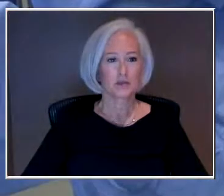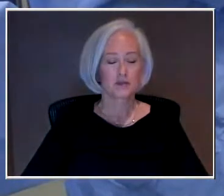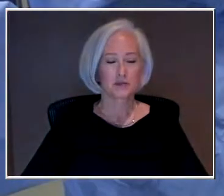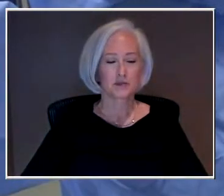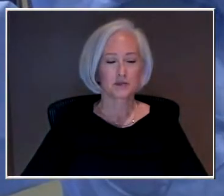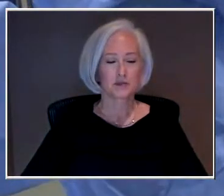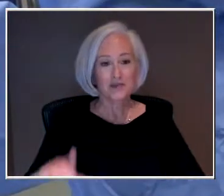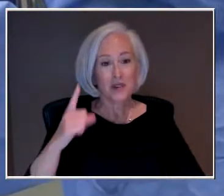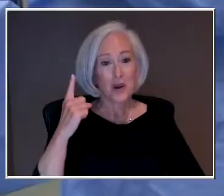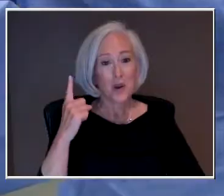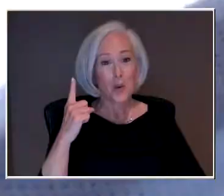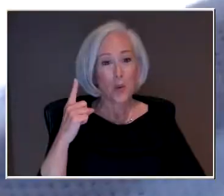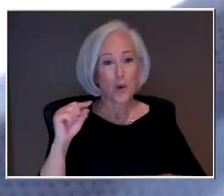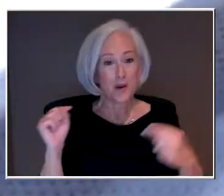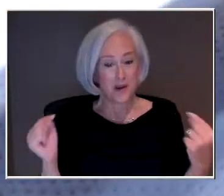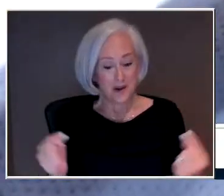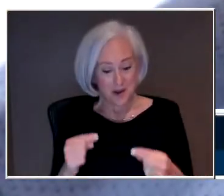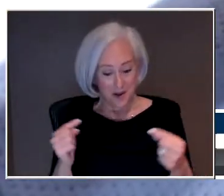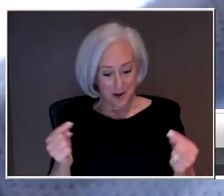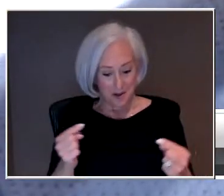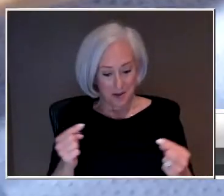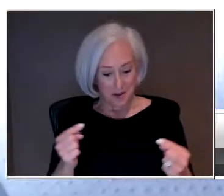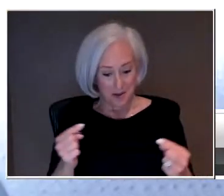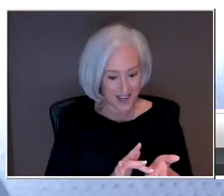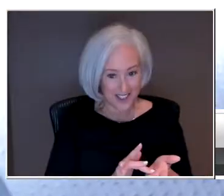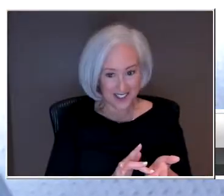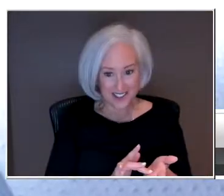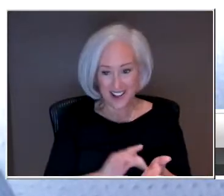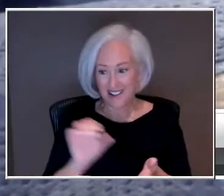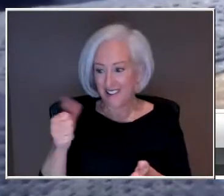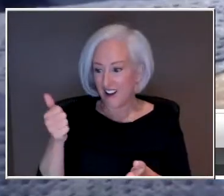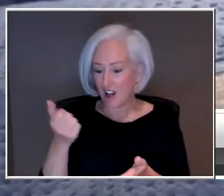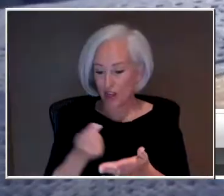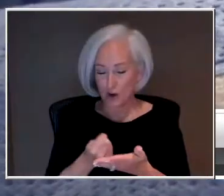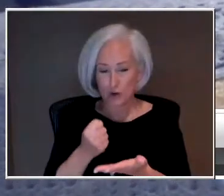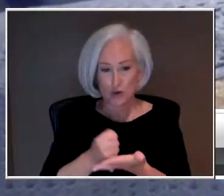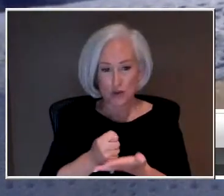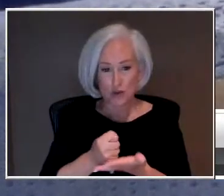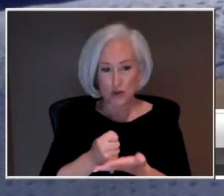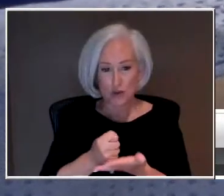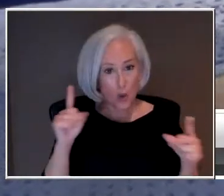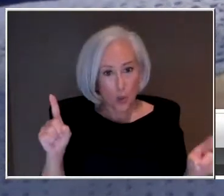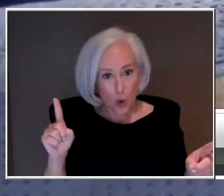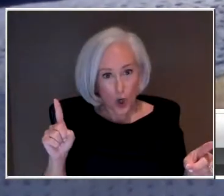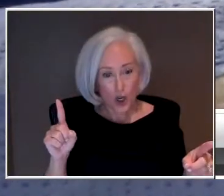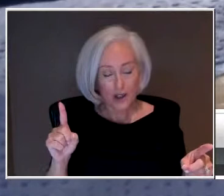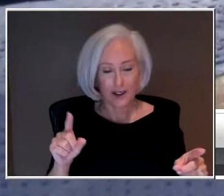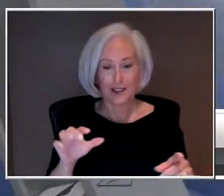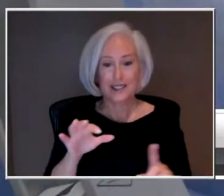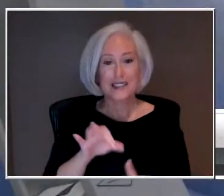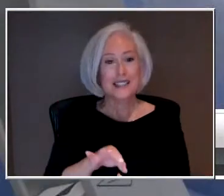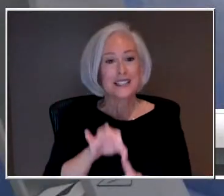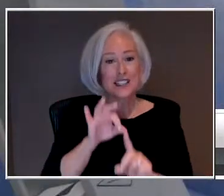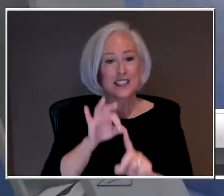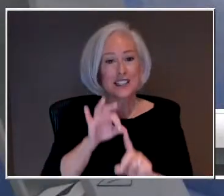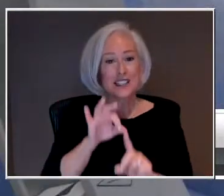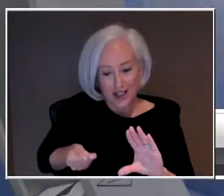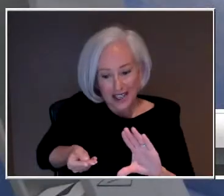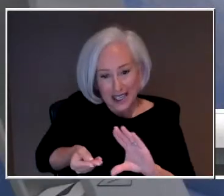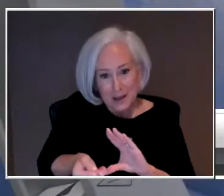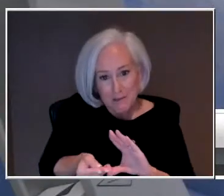When painkillers and other treatments don't work, special implants can help patients with chronic pain. So coming up, we're going to hear